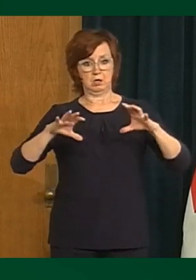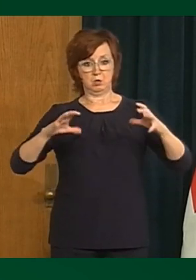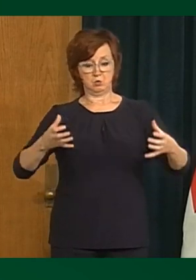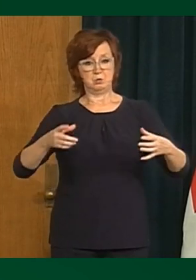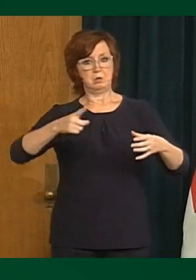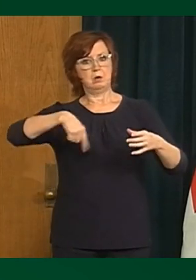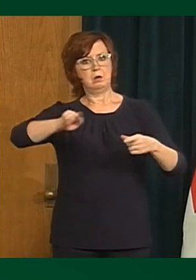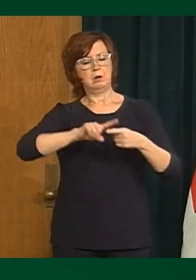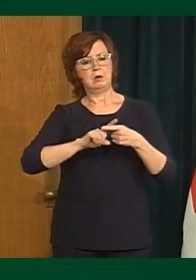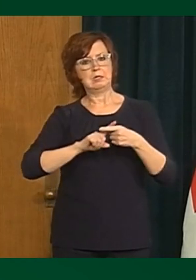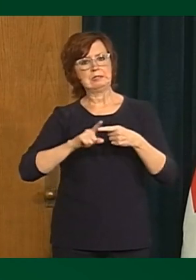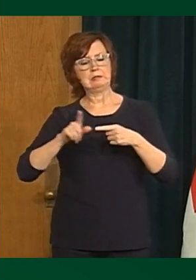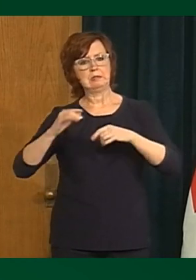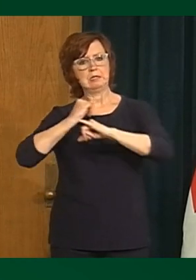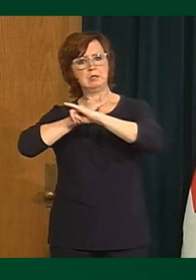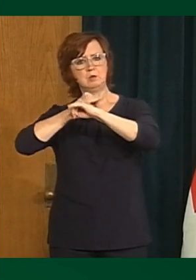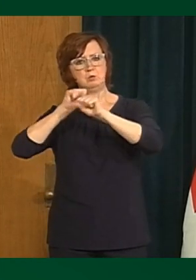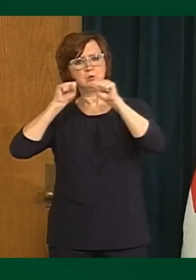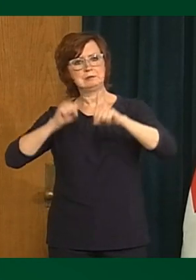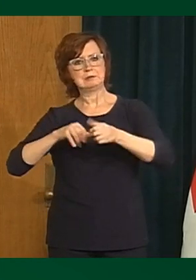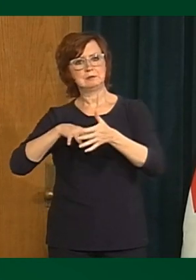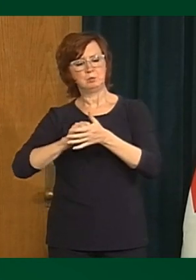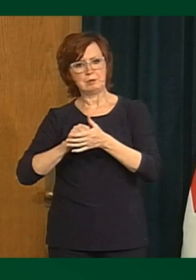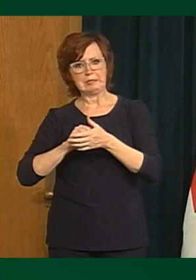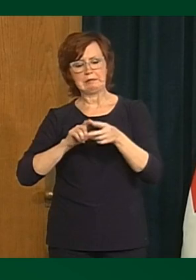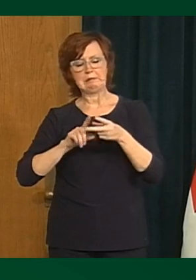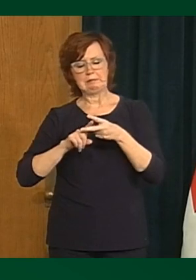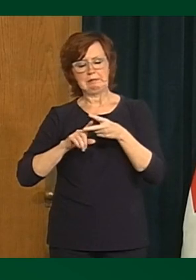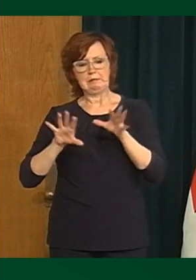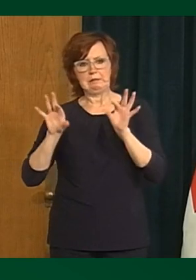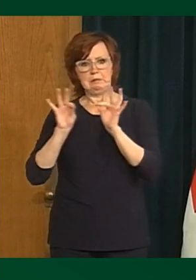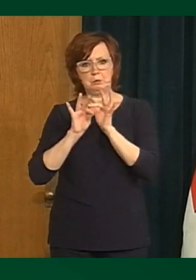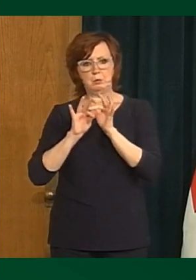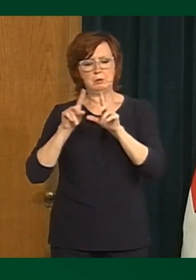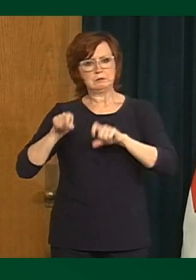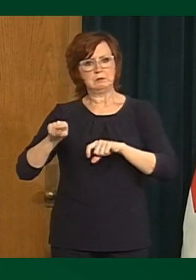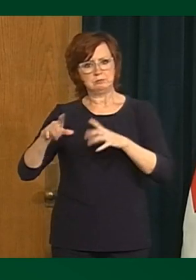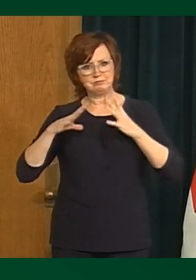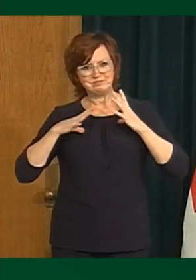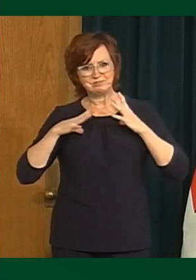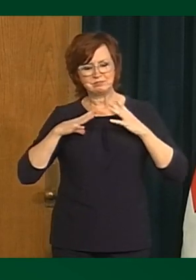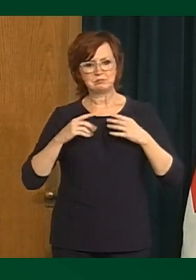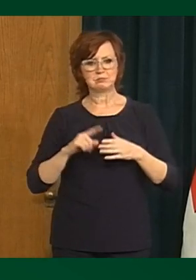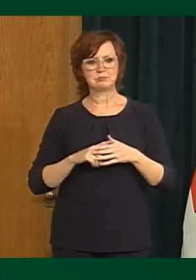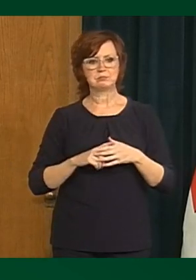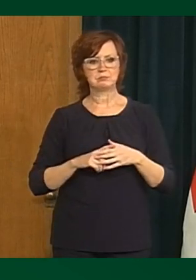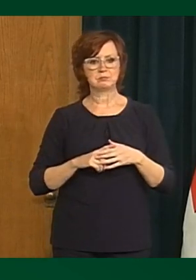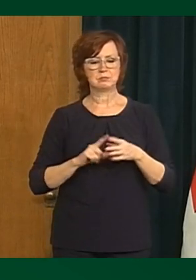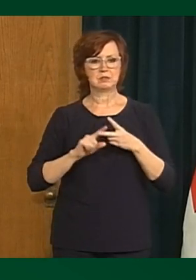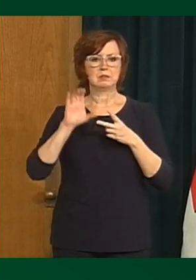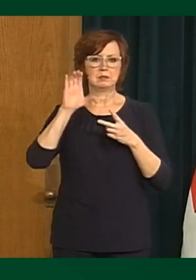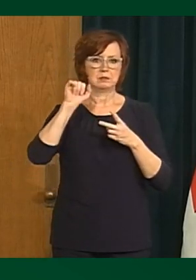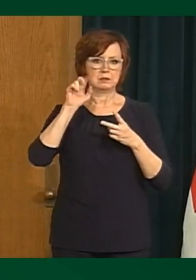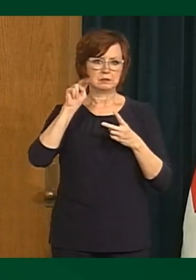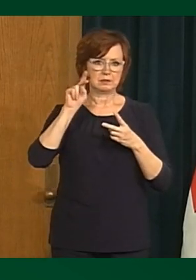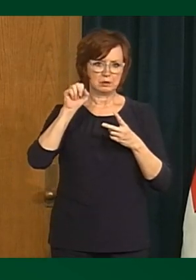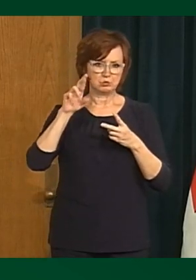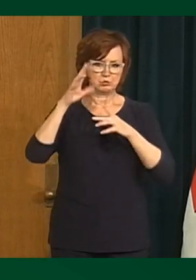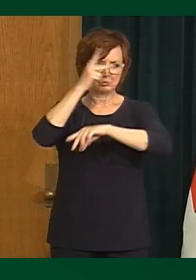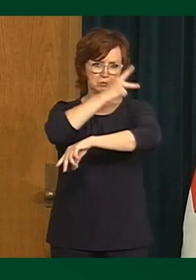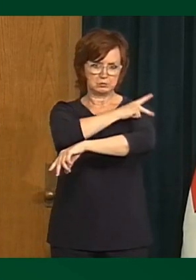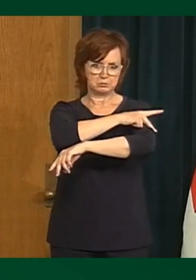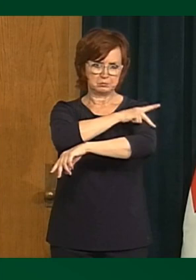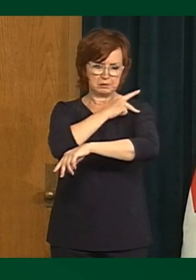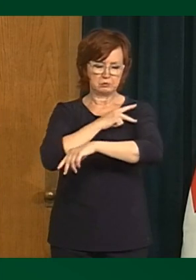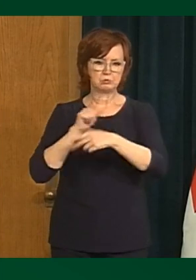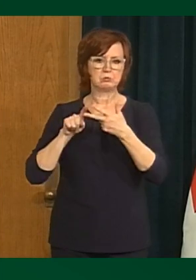have immune systems that would fight viruses or bacteria or anything else, as well as others, including cancer patients and other folks. The